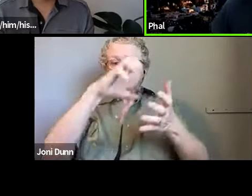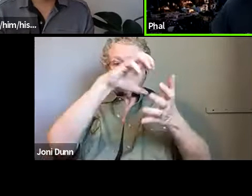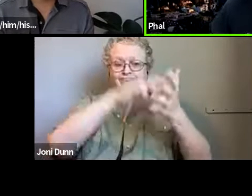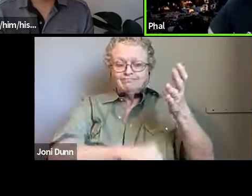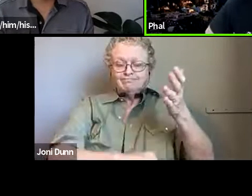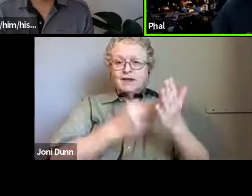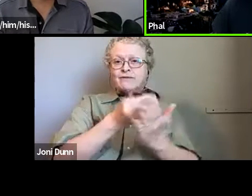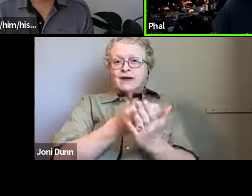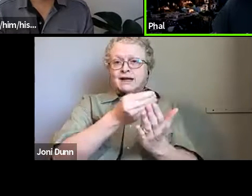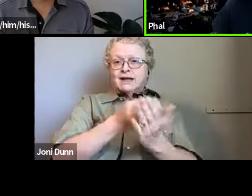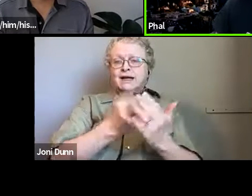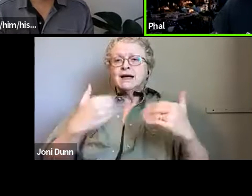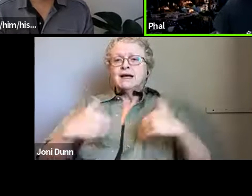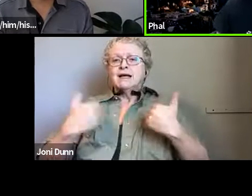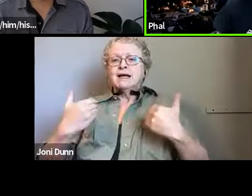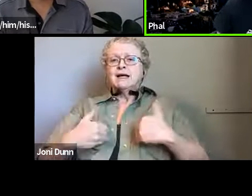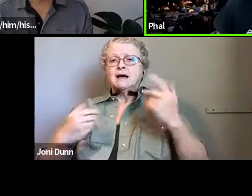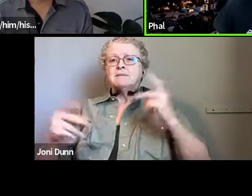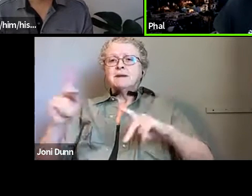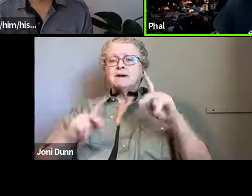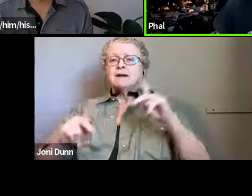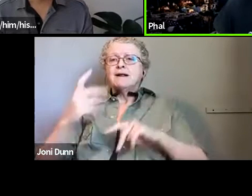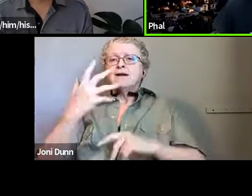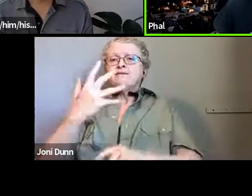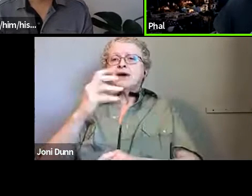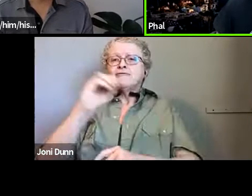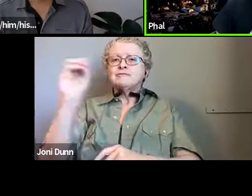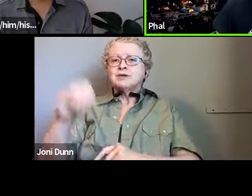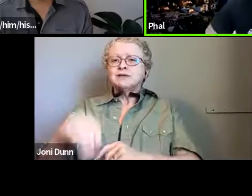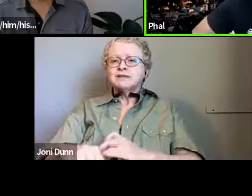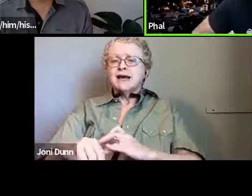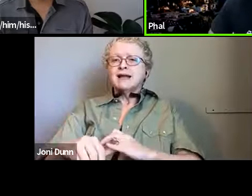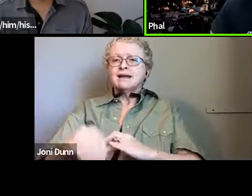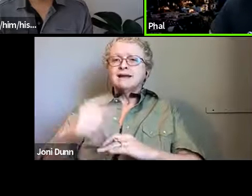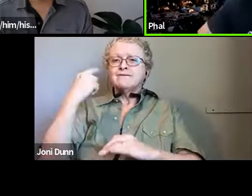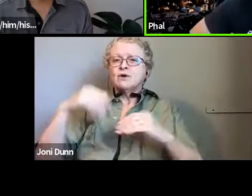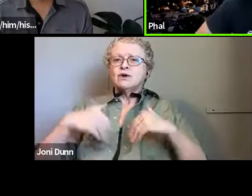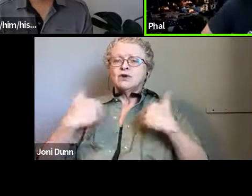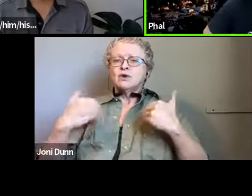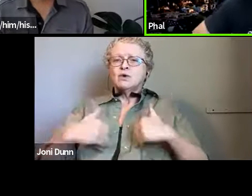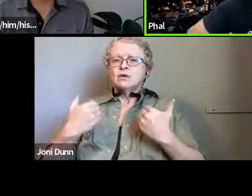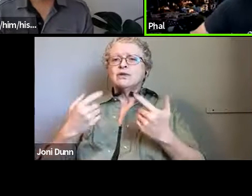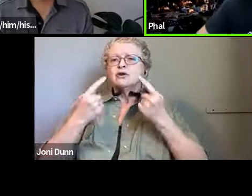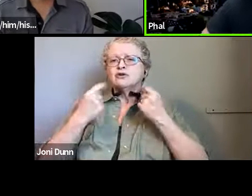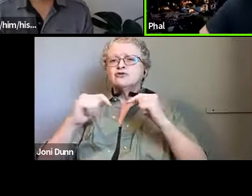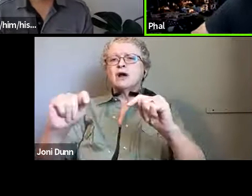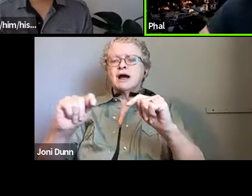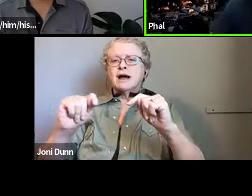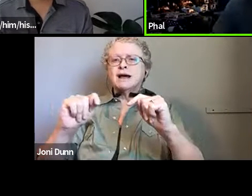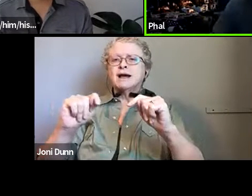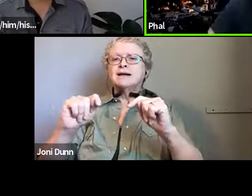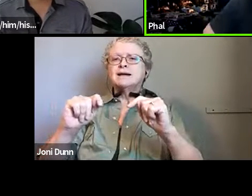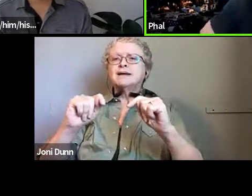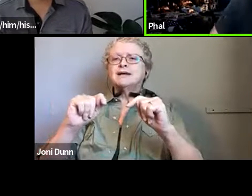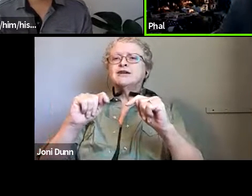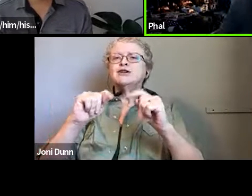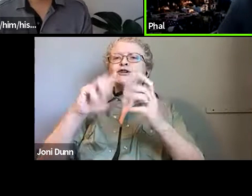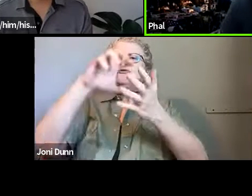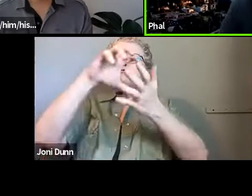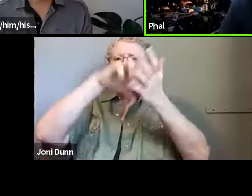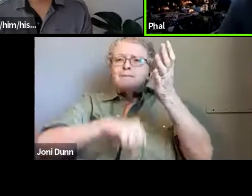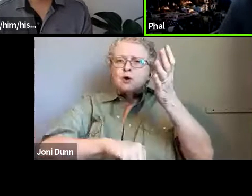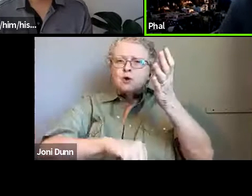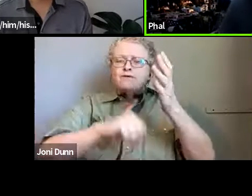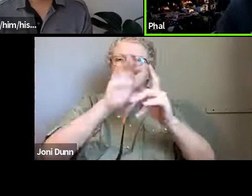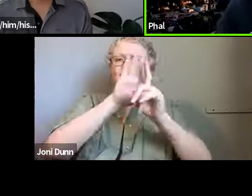have been asking for 5%. They have a 5% campaign known as LA for Youth. They're trying to move 5% of all the resources that goes to suppression into community centers, into youth jobs,